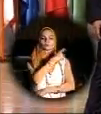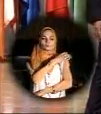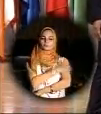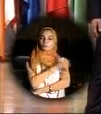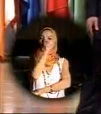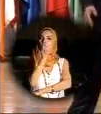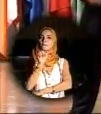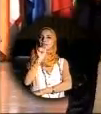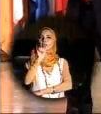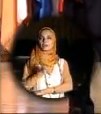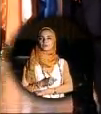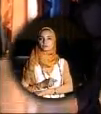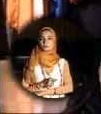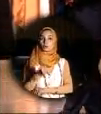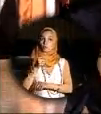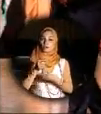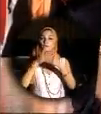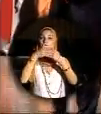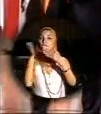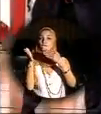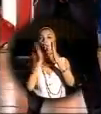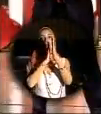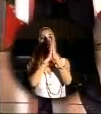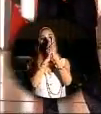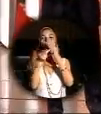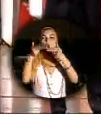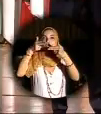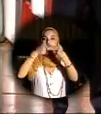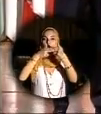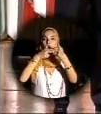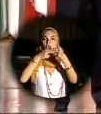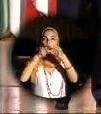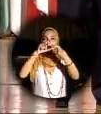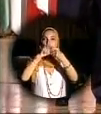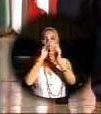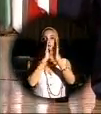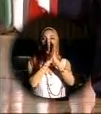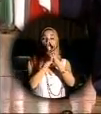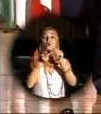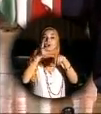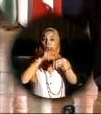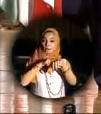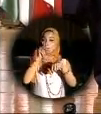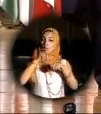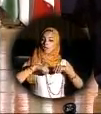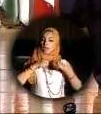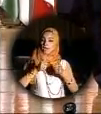multimedia player. He can play any music he likes that he stored in his own computer.